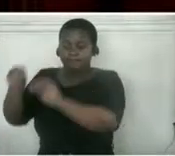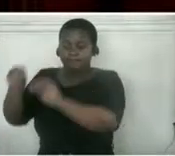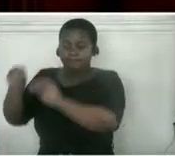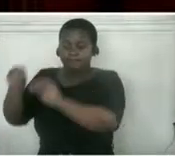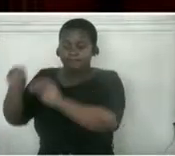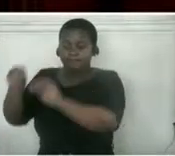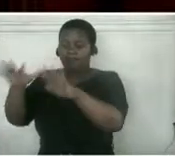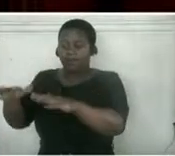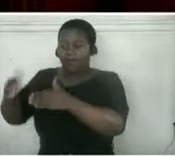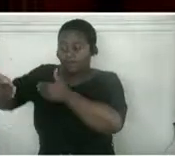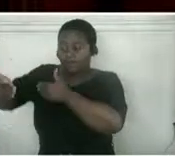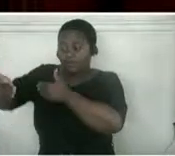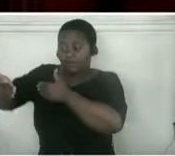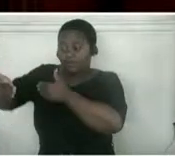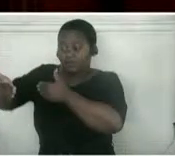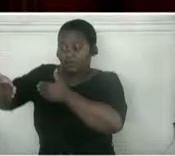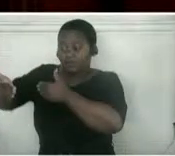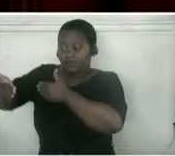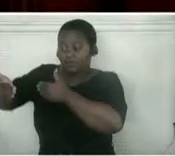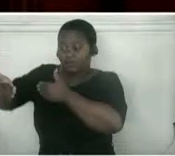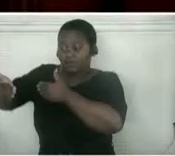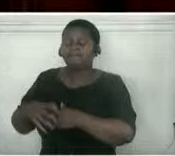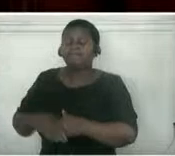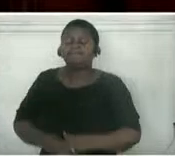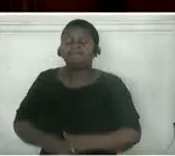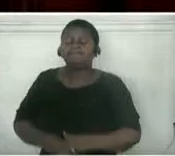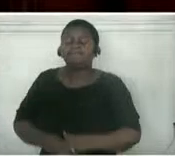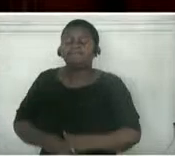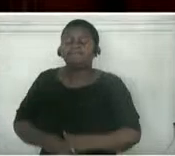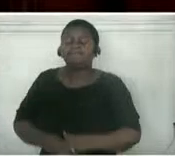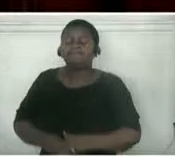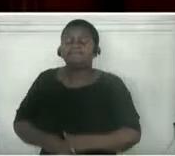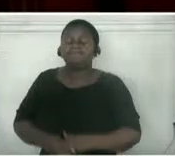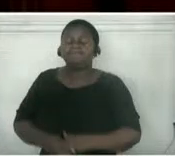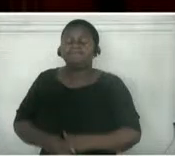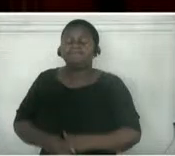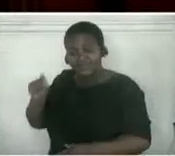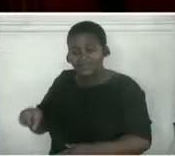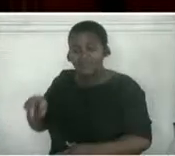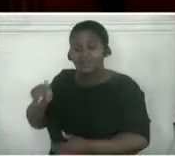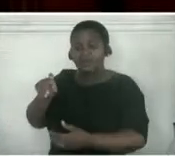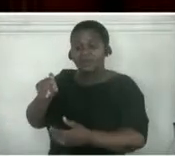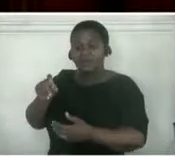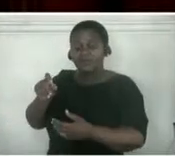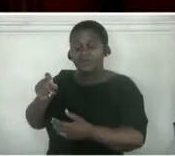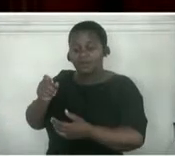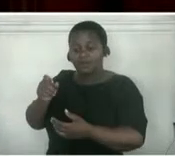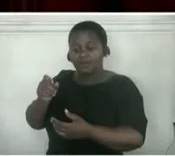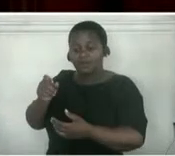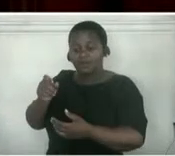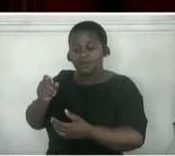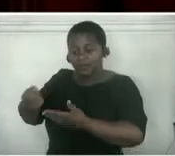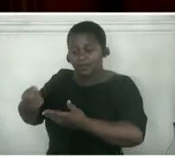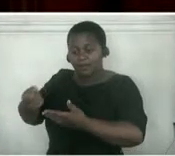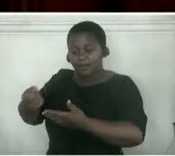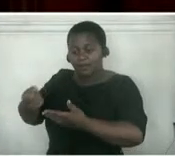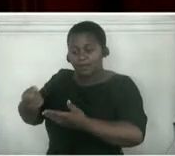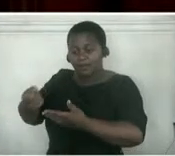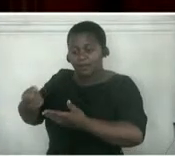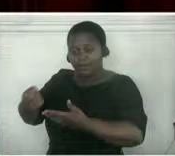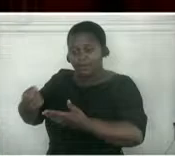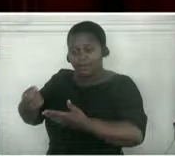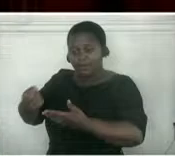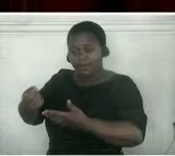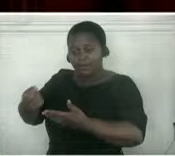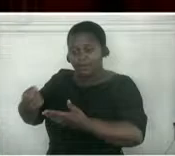hospital eseduze. Noma lokhu kwaku ama-message nje direct, kodwa